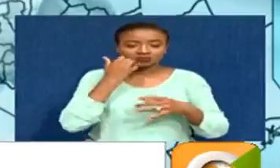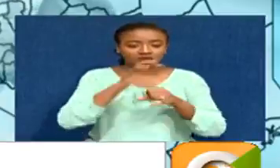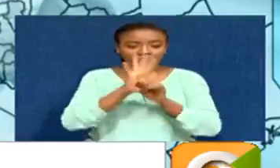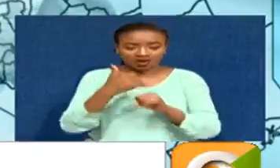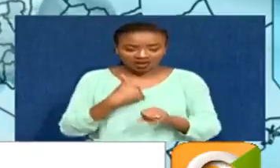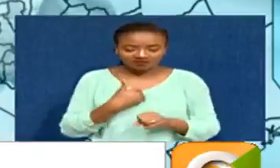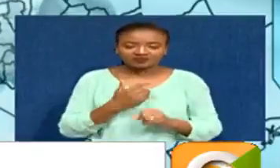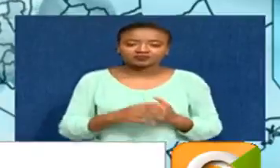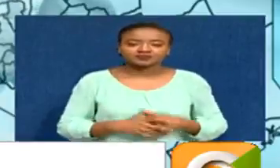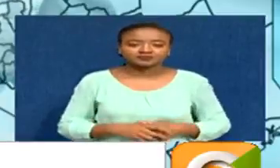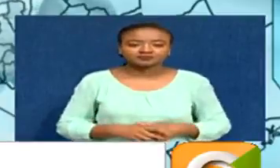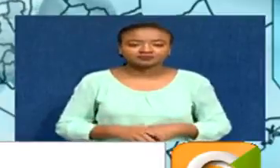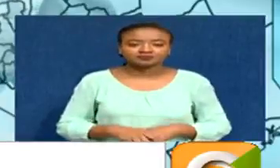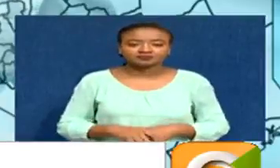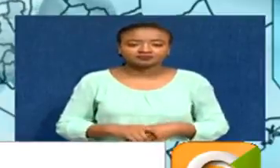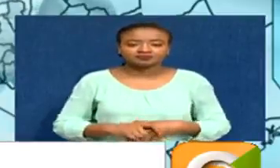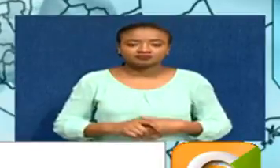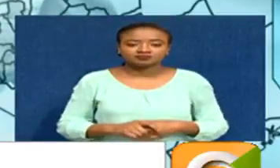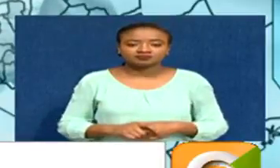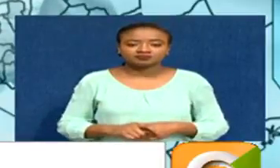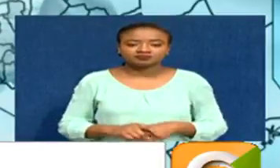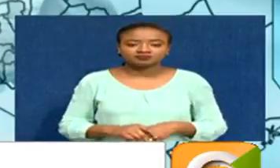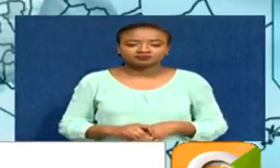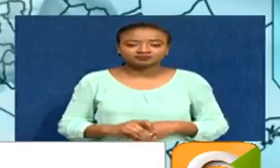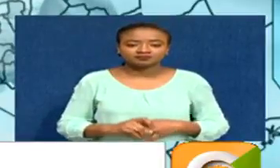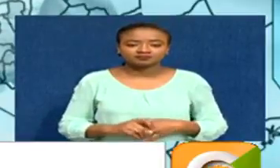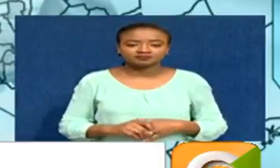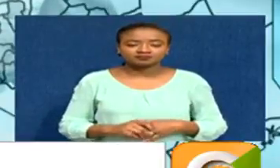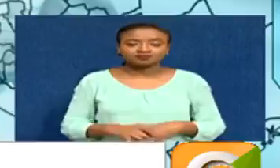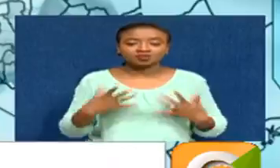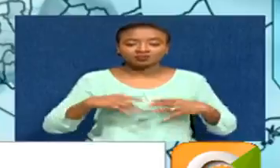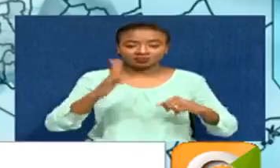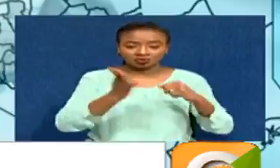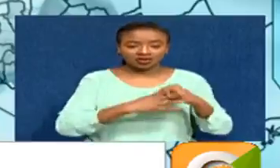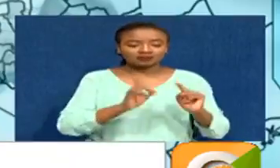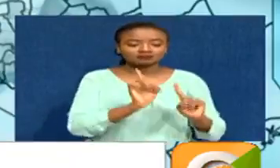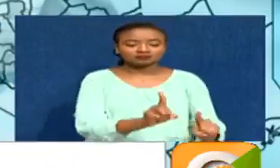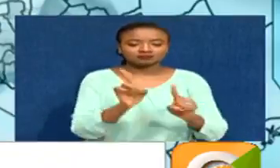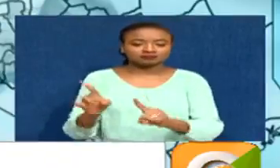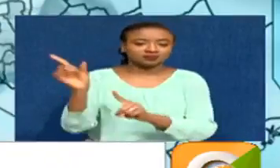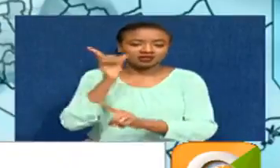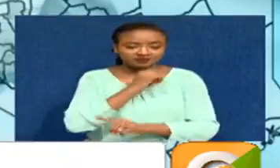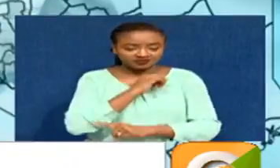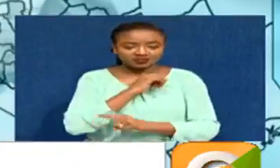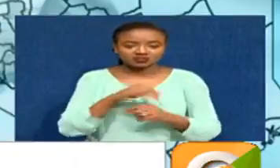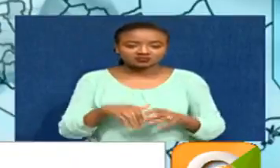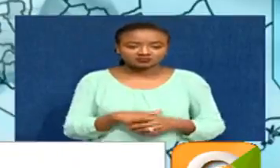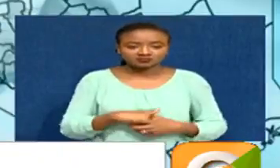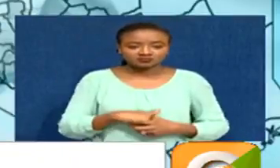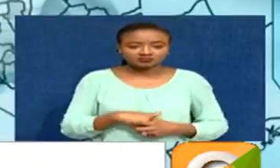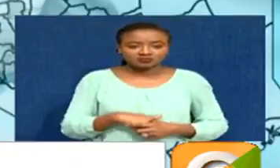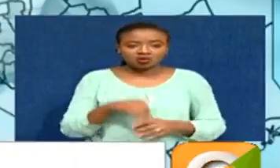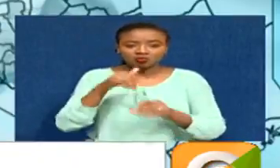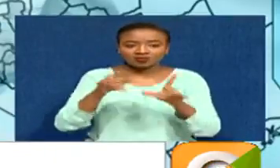of 5,794 samples were recorded. 9 people succumbed to the disease within the same